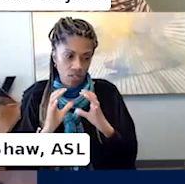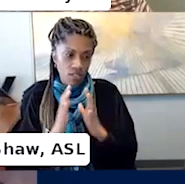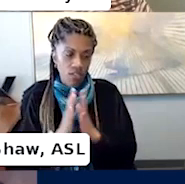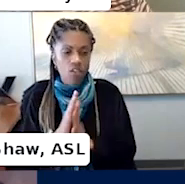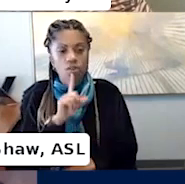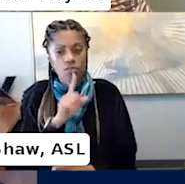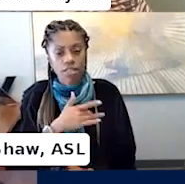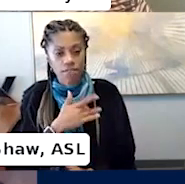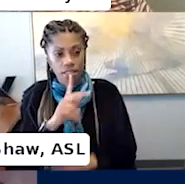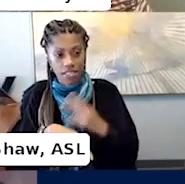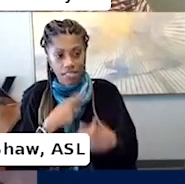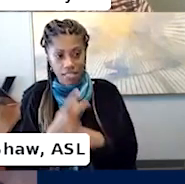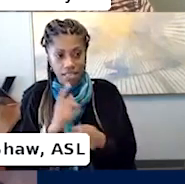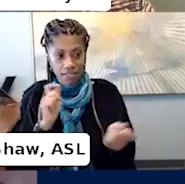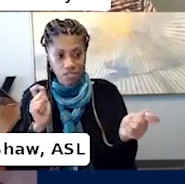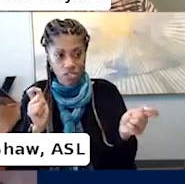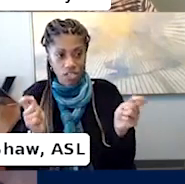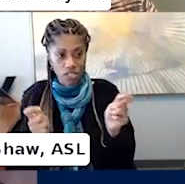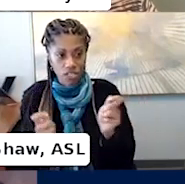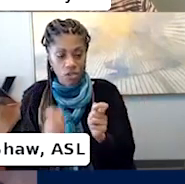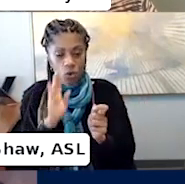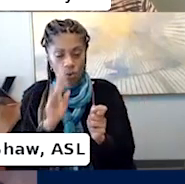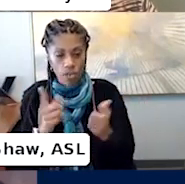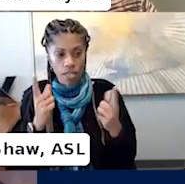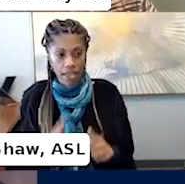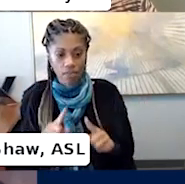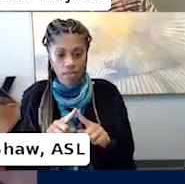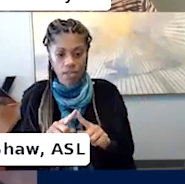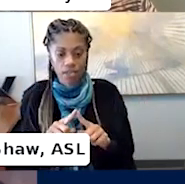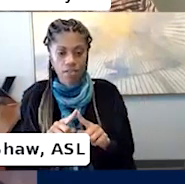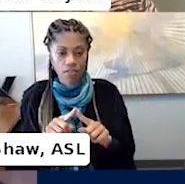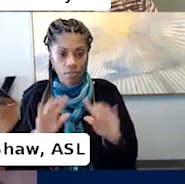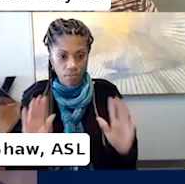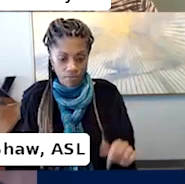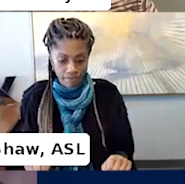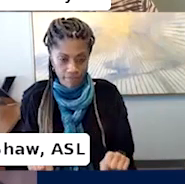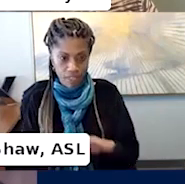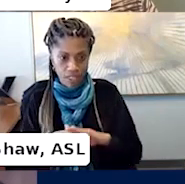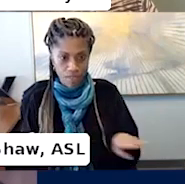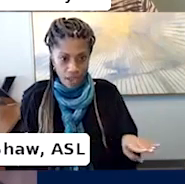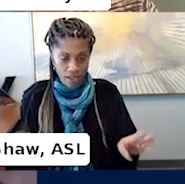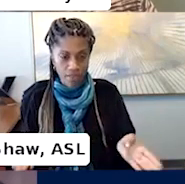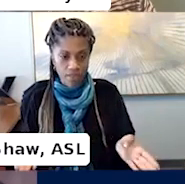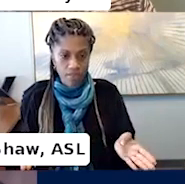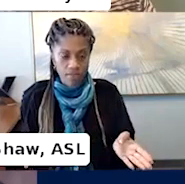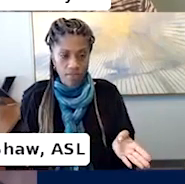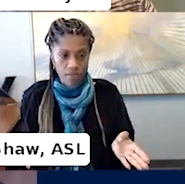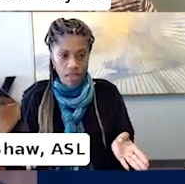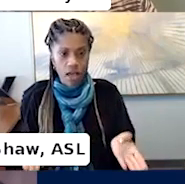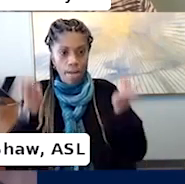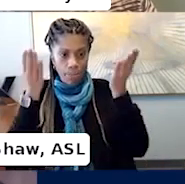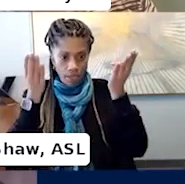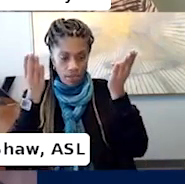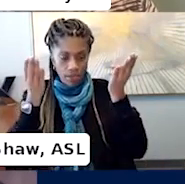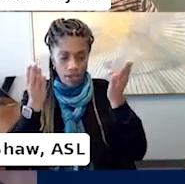feel that this type of change will happen from the ground up, neighbor to neighbor. Okay. Just let's have a conversation and get to know